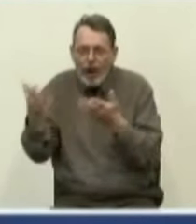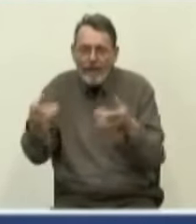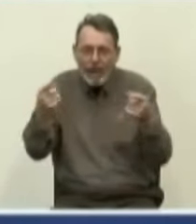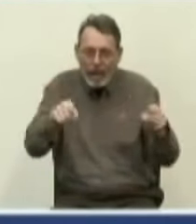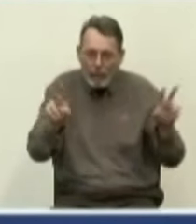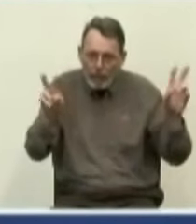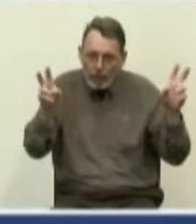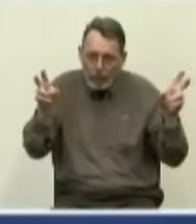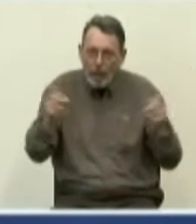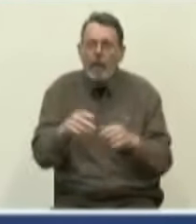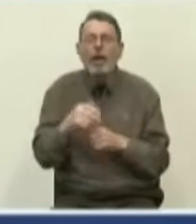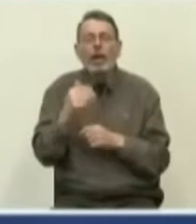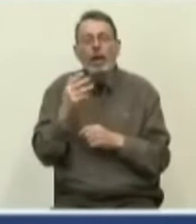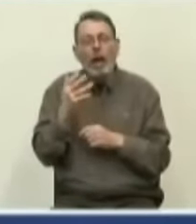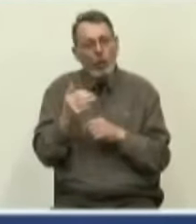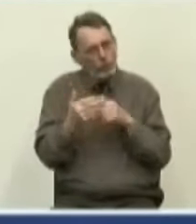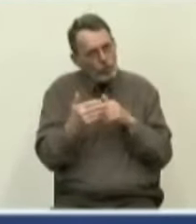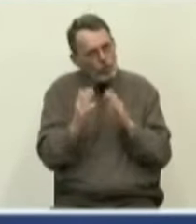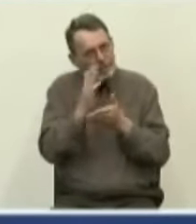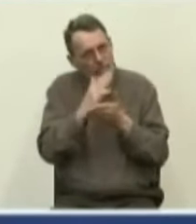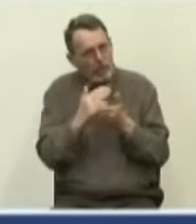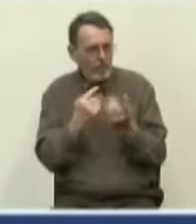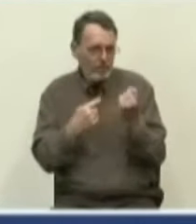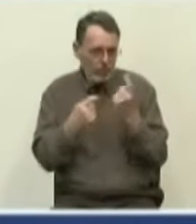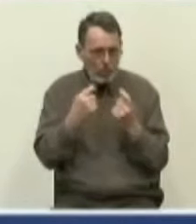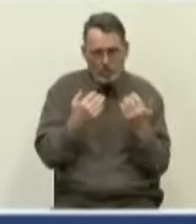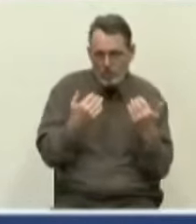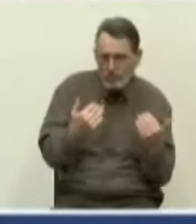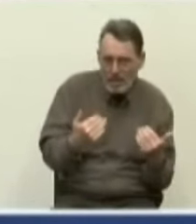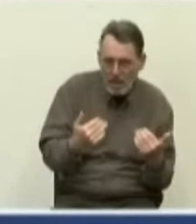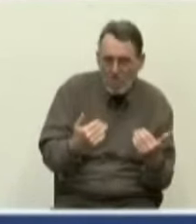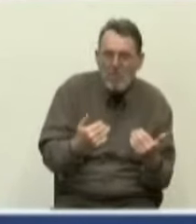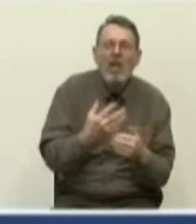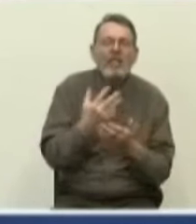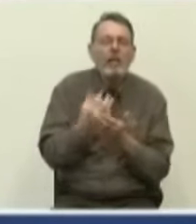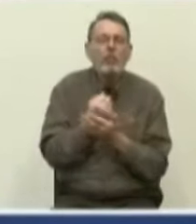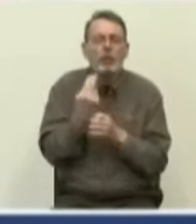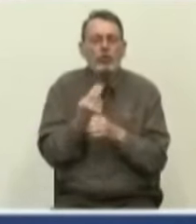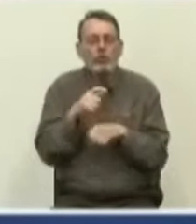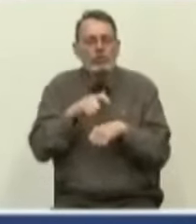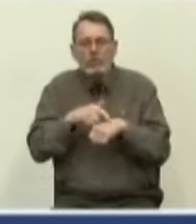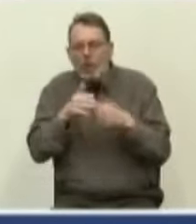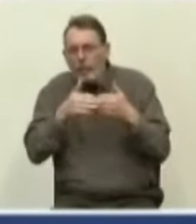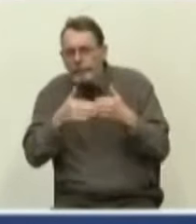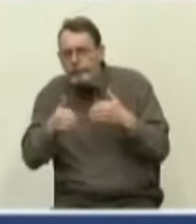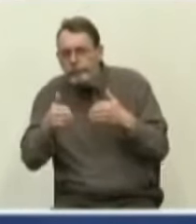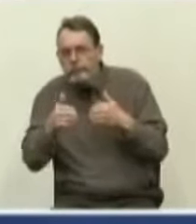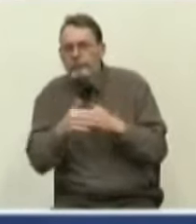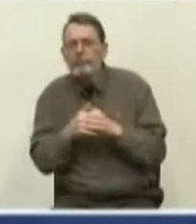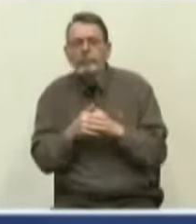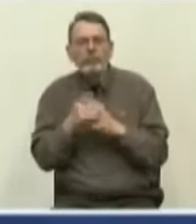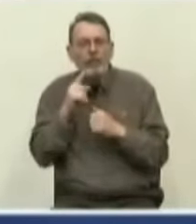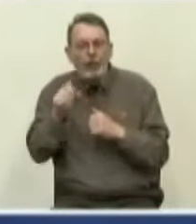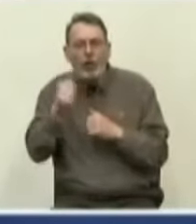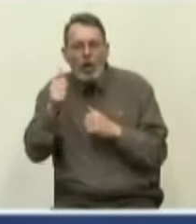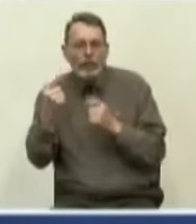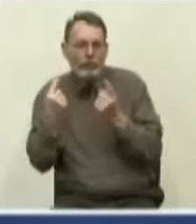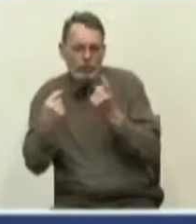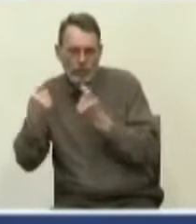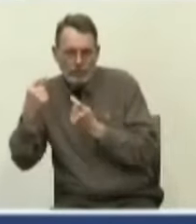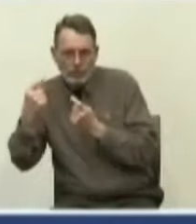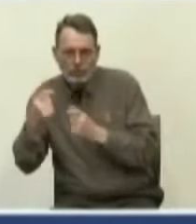I will address, however, some of the questions now so we can use the time we have for other